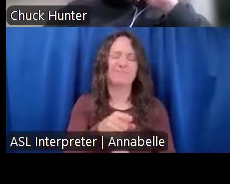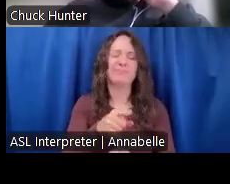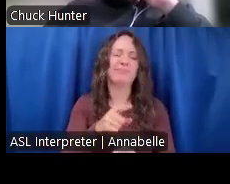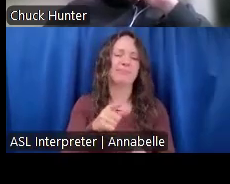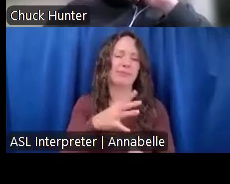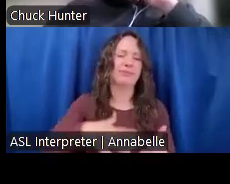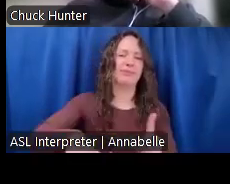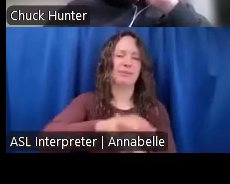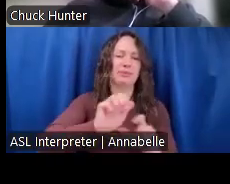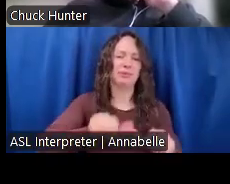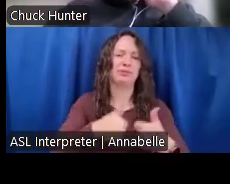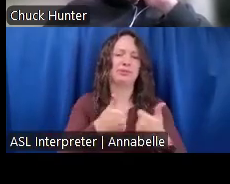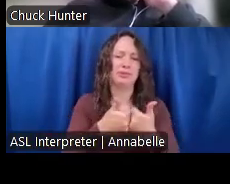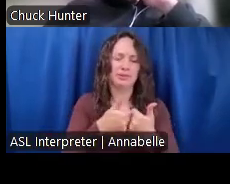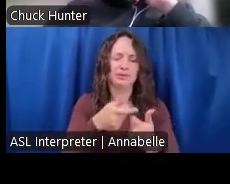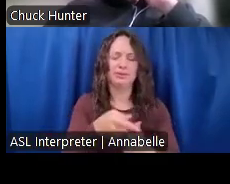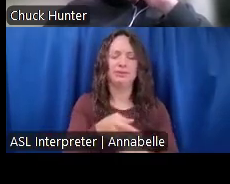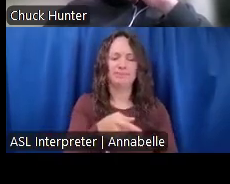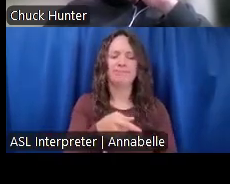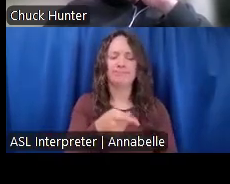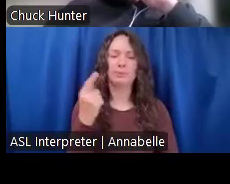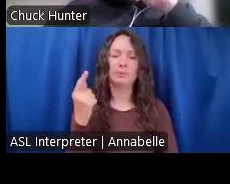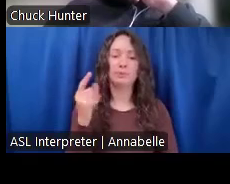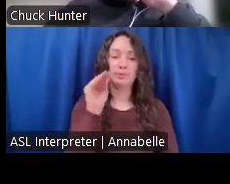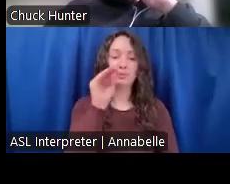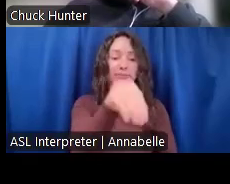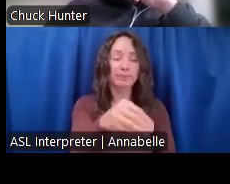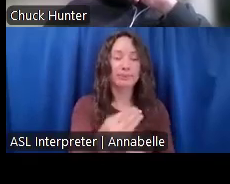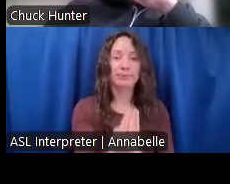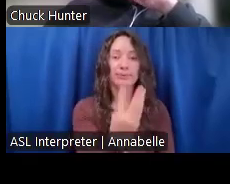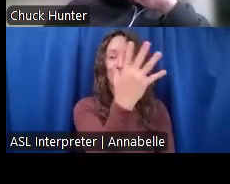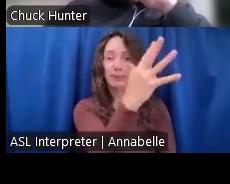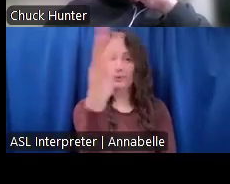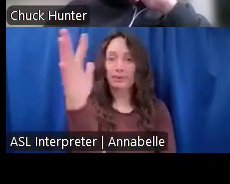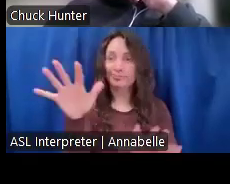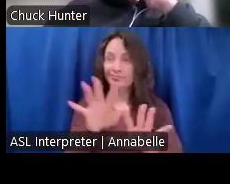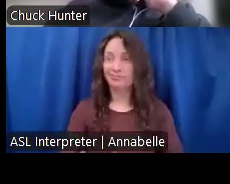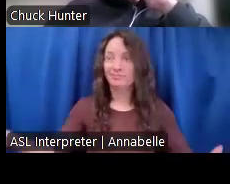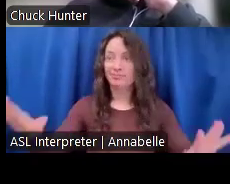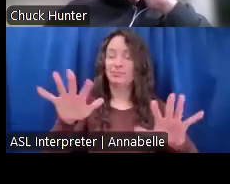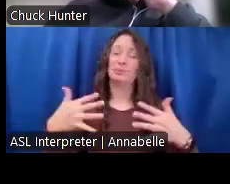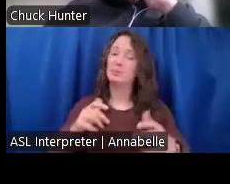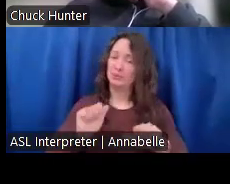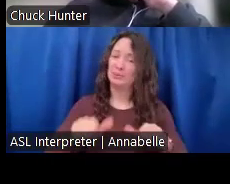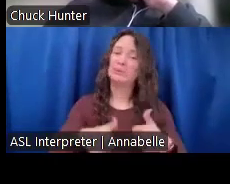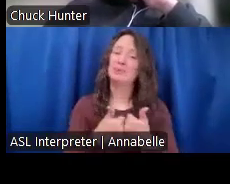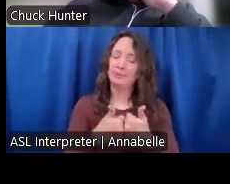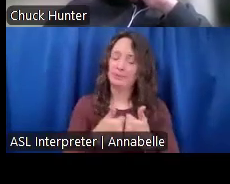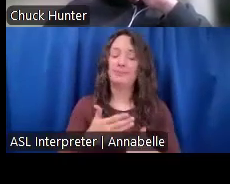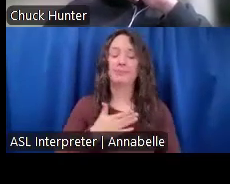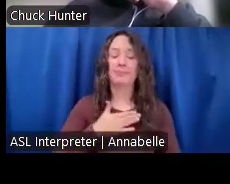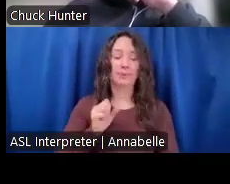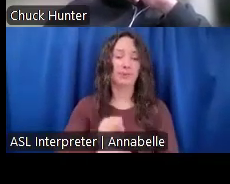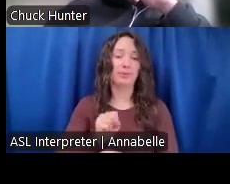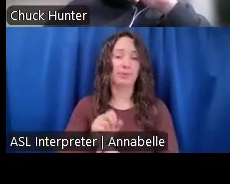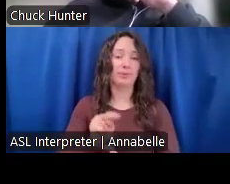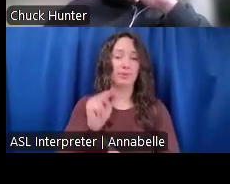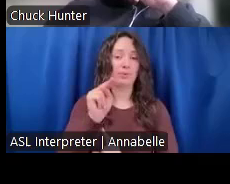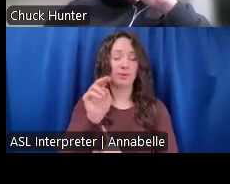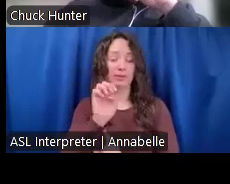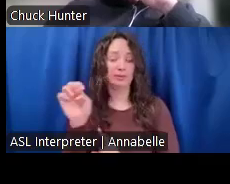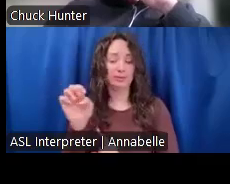grow in, let alone have reforestation crews over large areas. And then the region that I work in the Northeast, the figure on the right is just